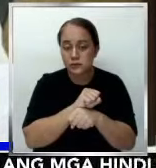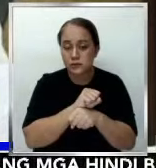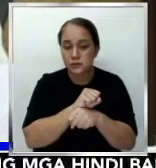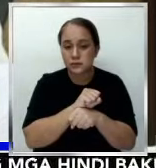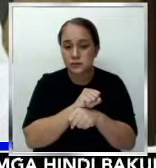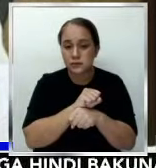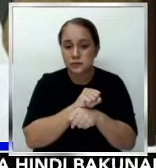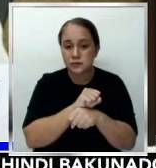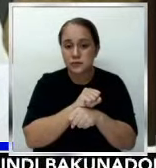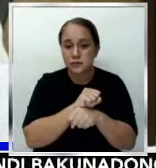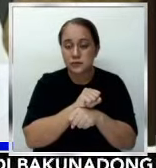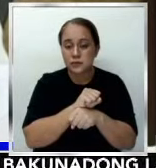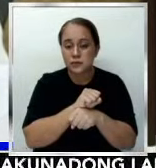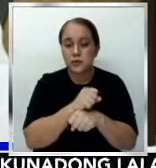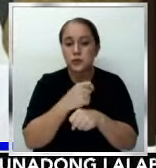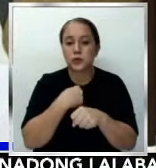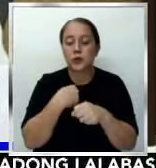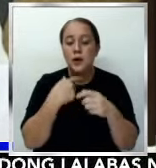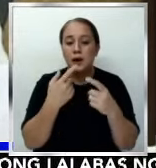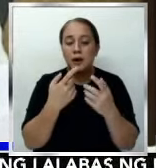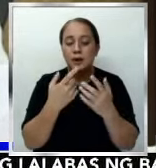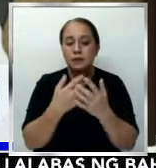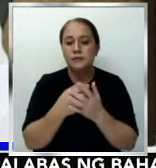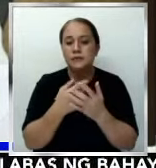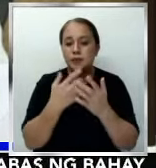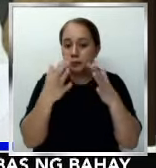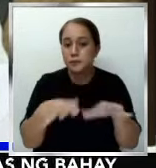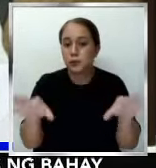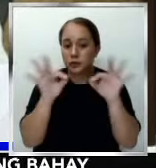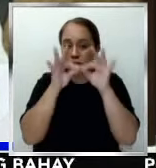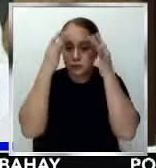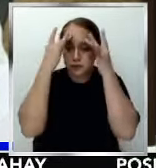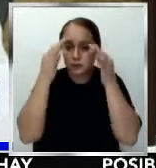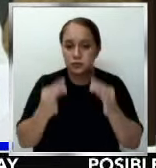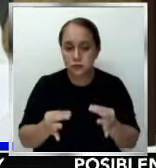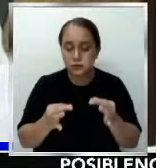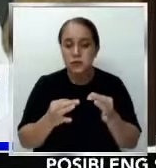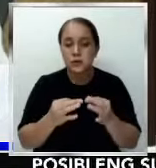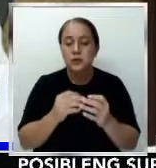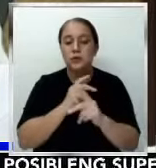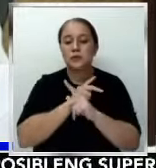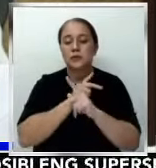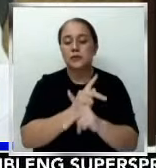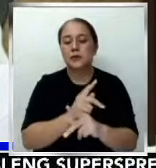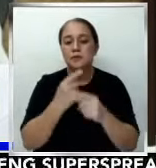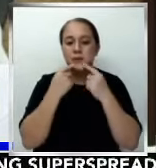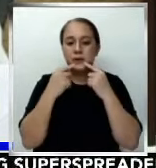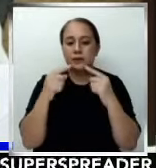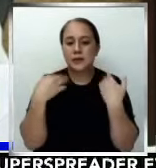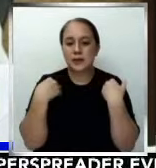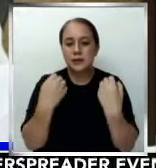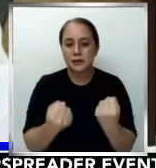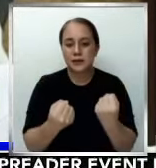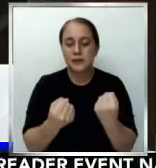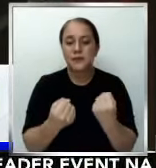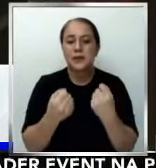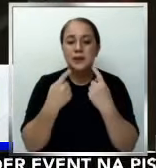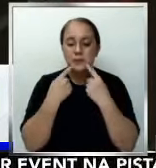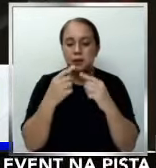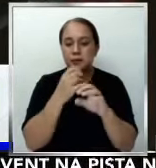to come up with critical decisions to protect public health and public safety.